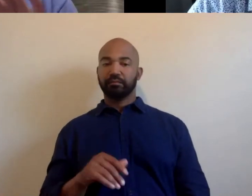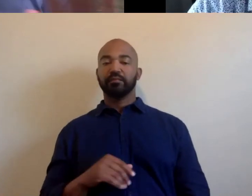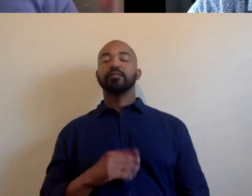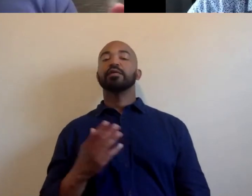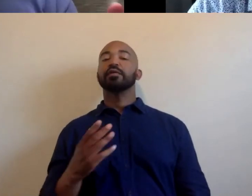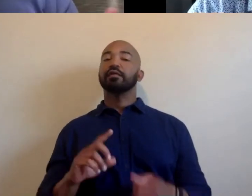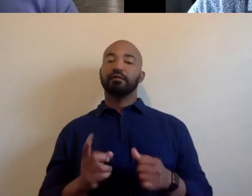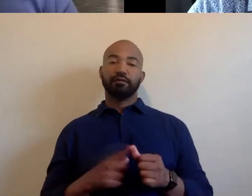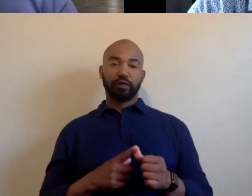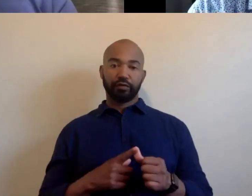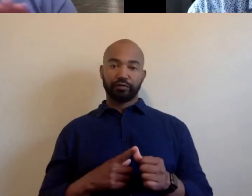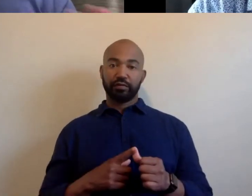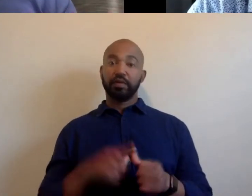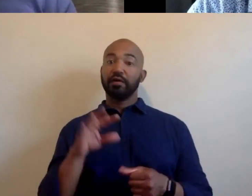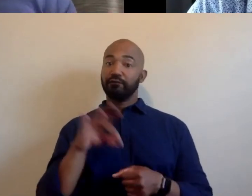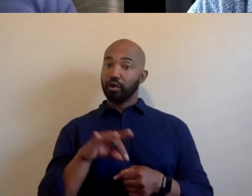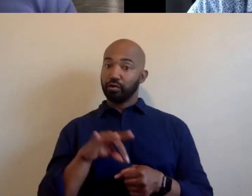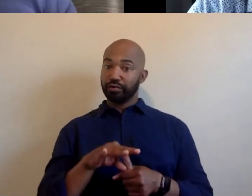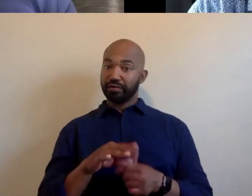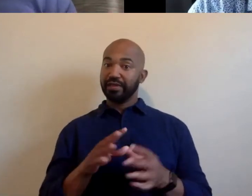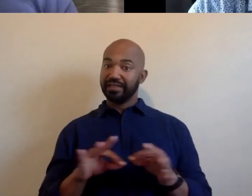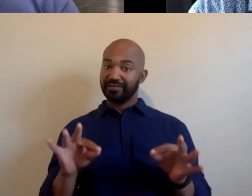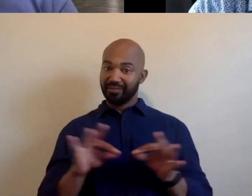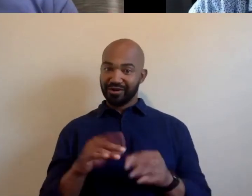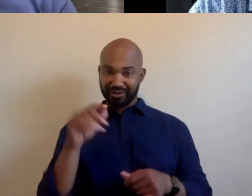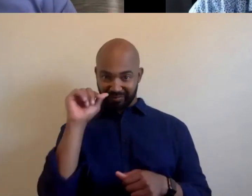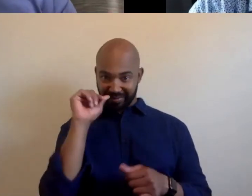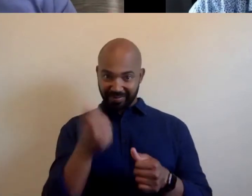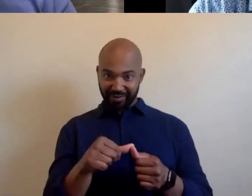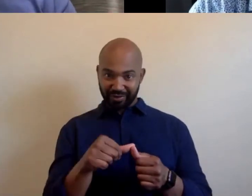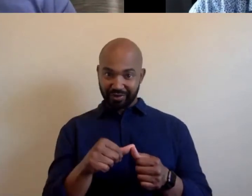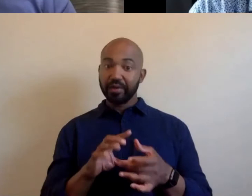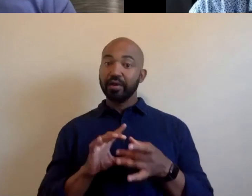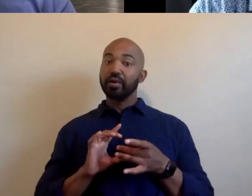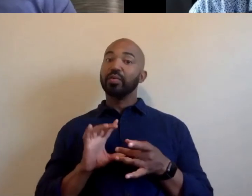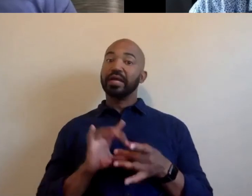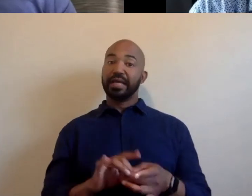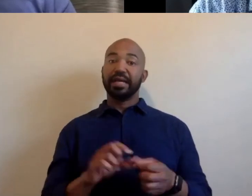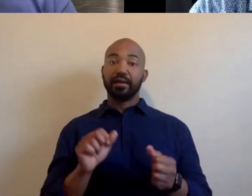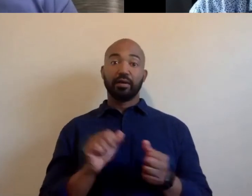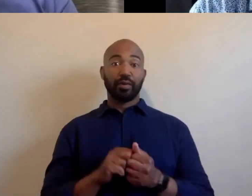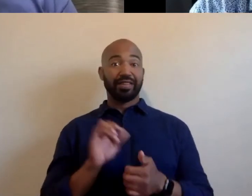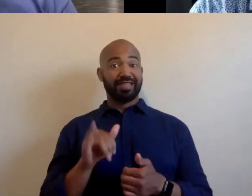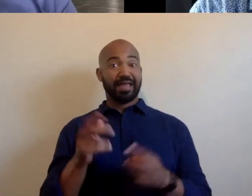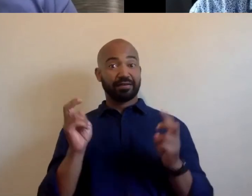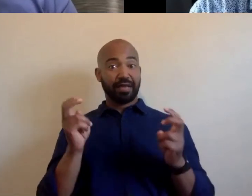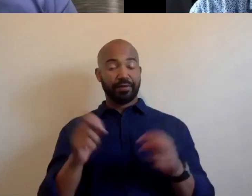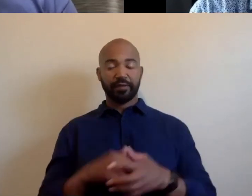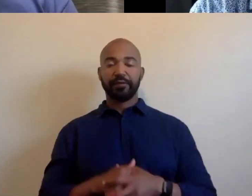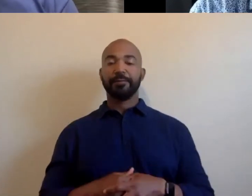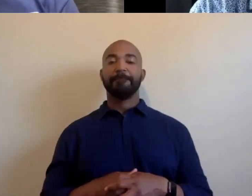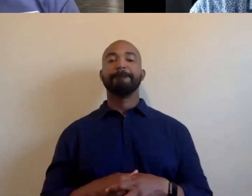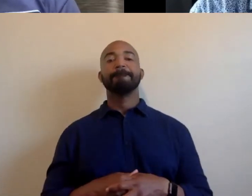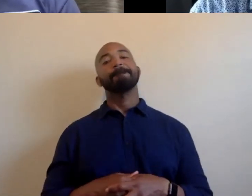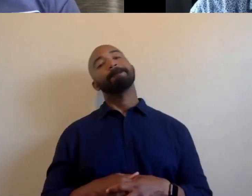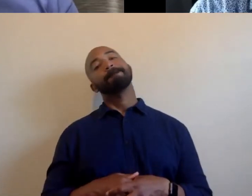say, please vote. That's a very important thing to remember when it comes to such things. Um,